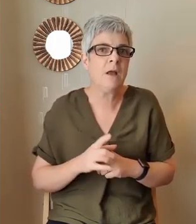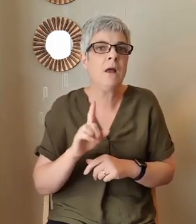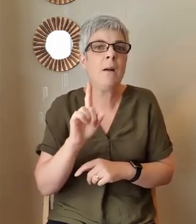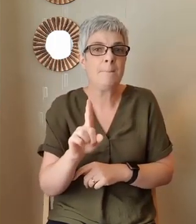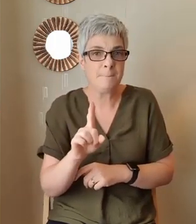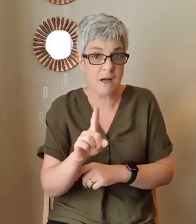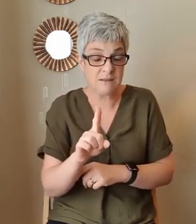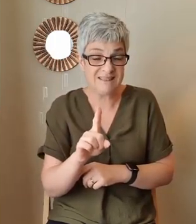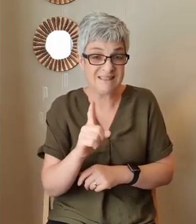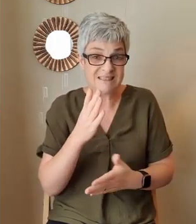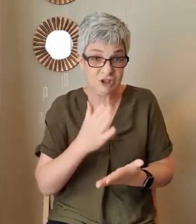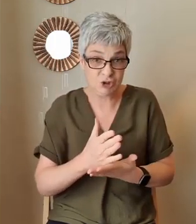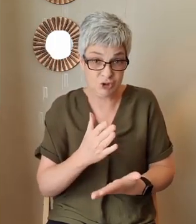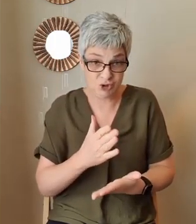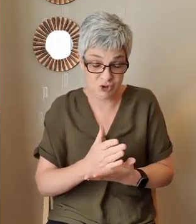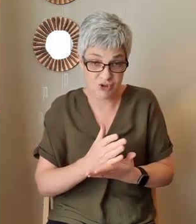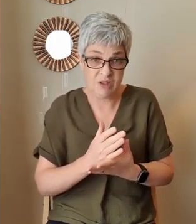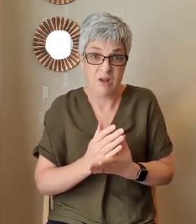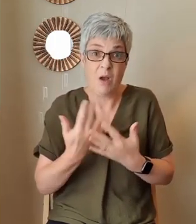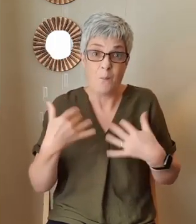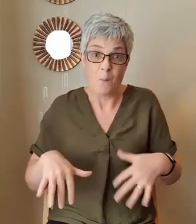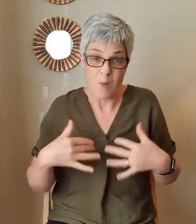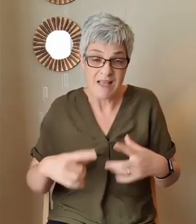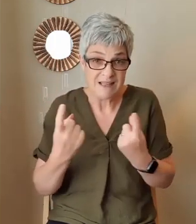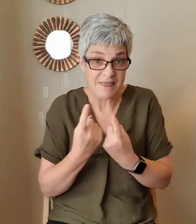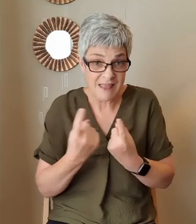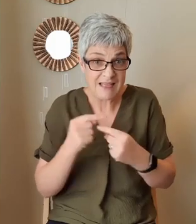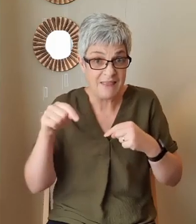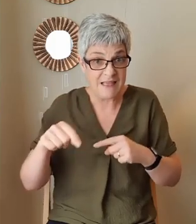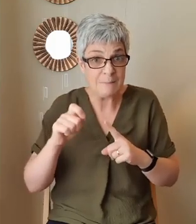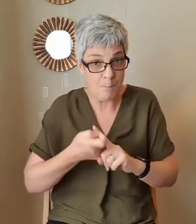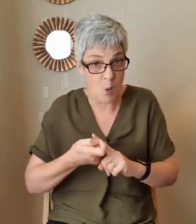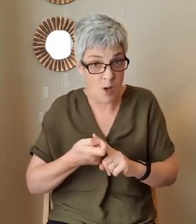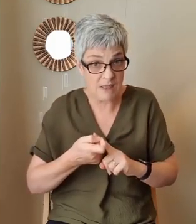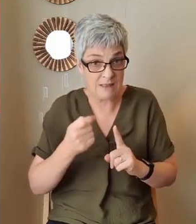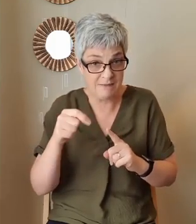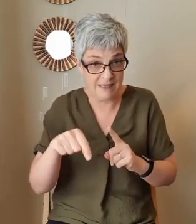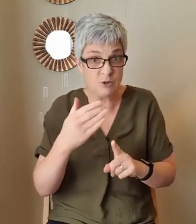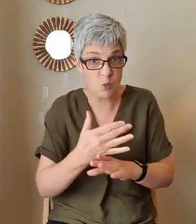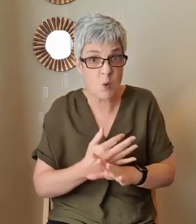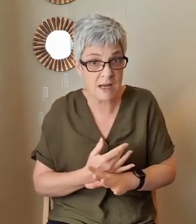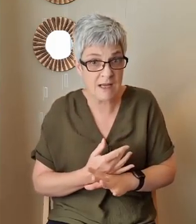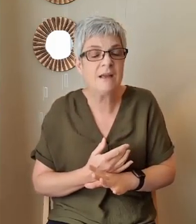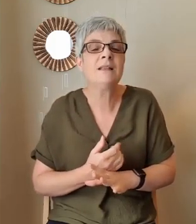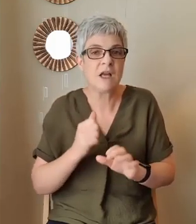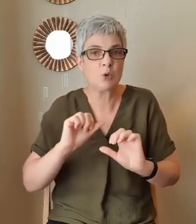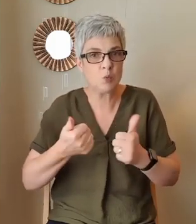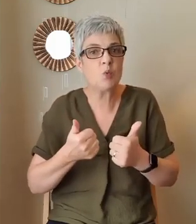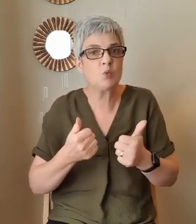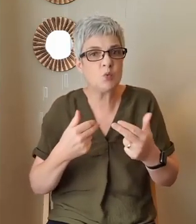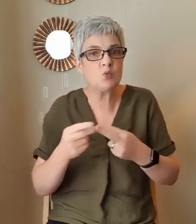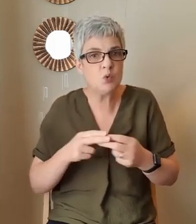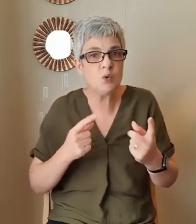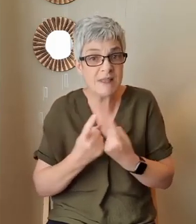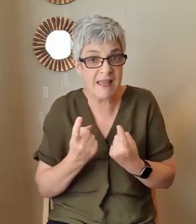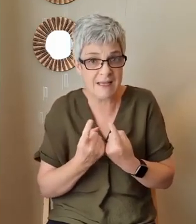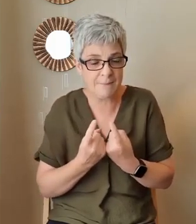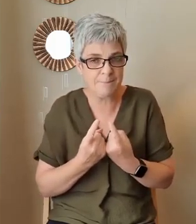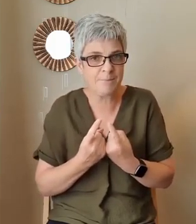And yet the truly astonishing thing at this point in the story, and it's a good news thing,